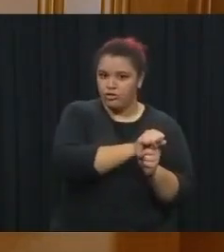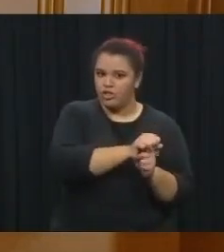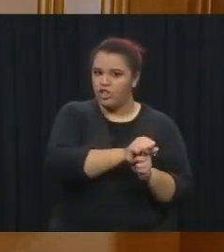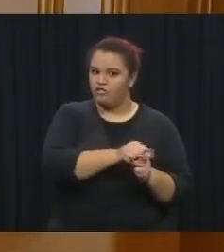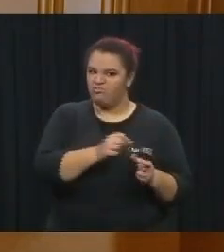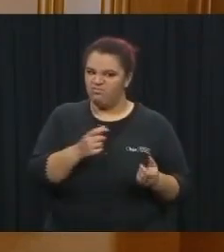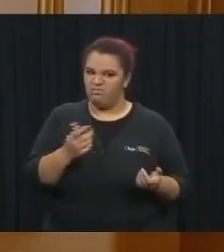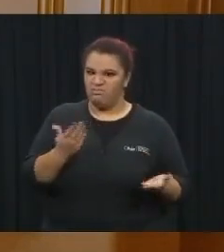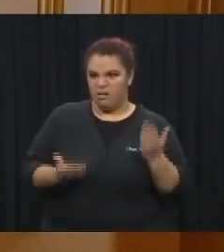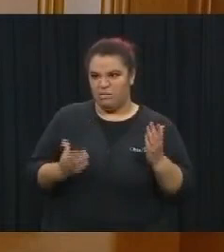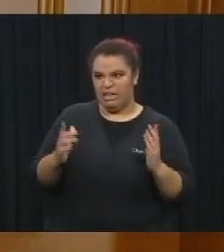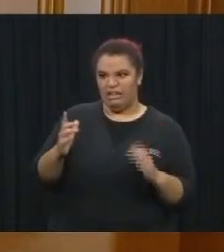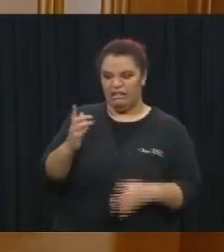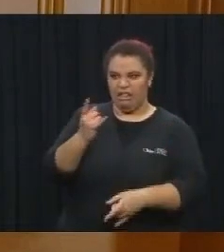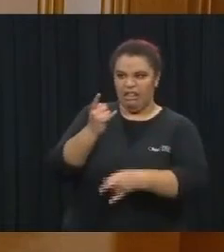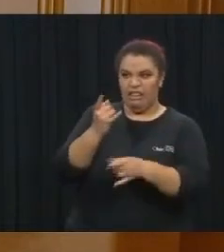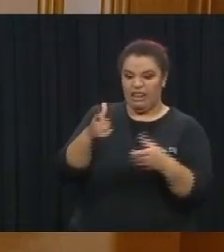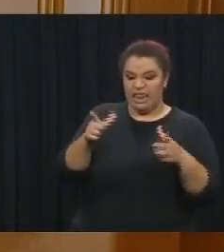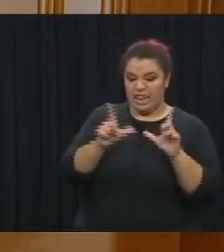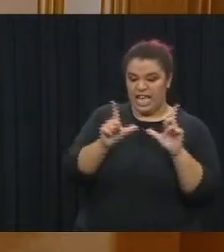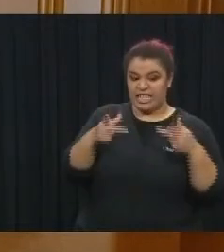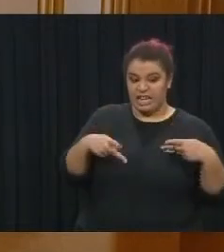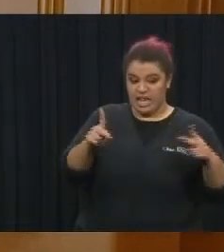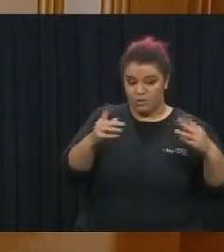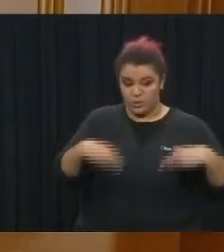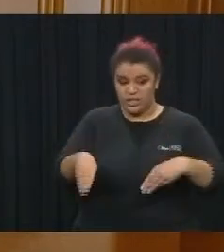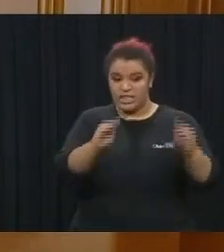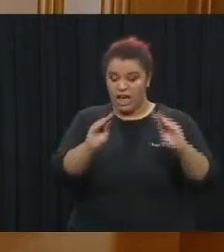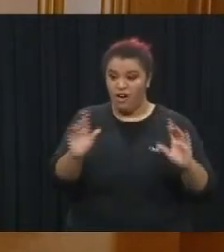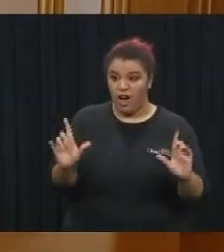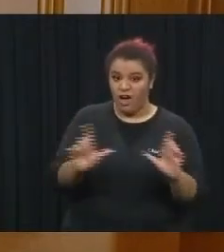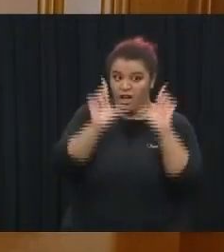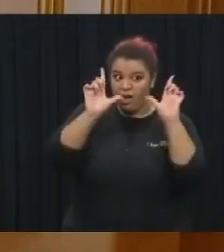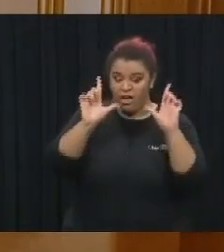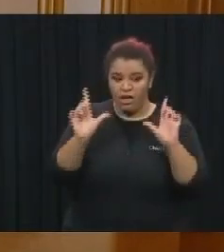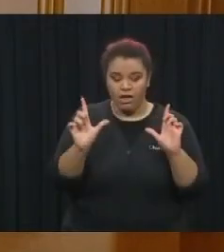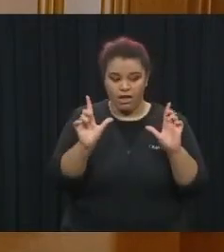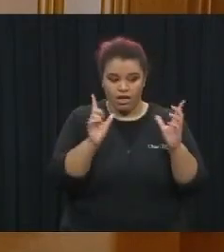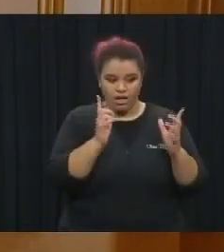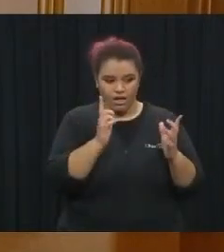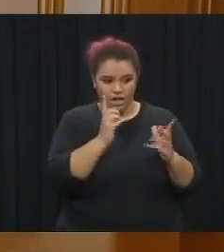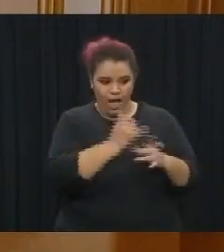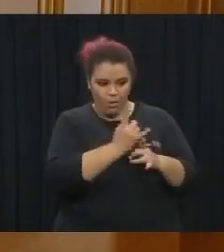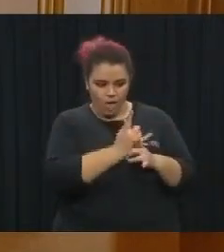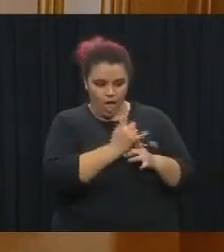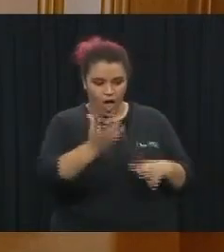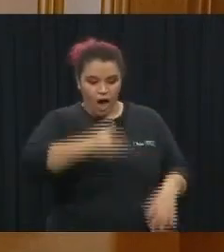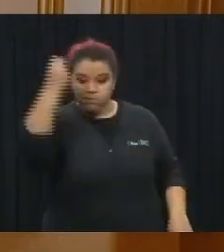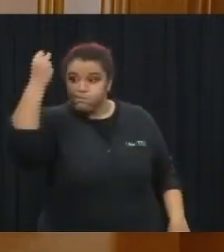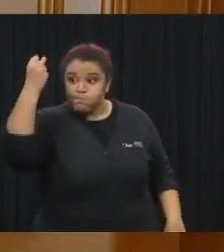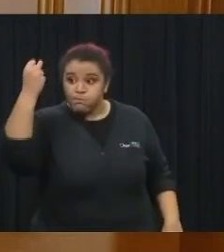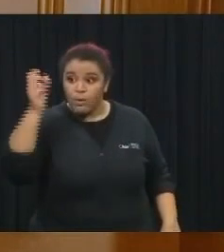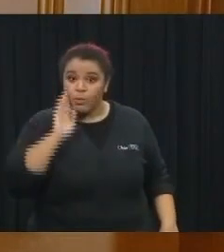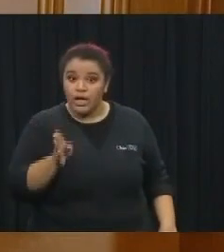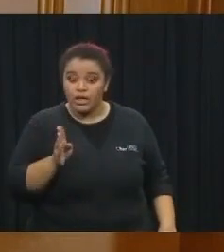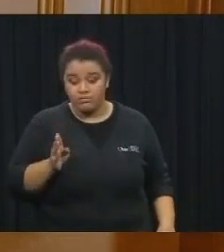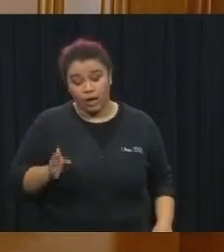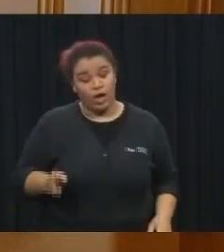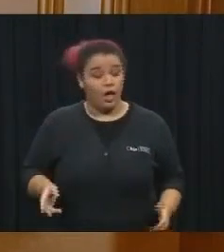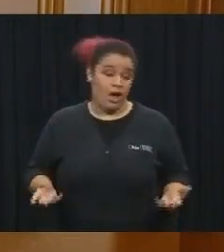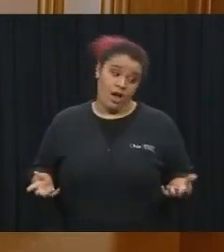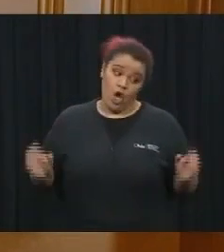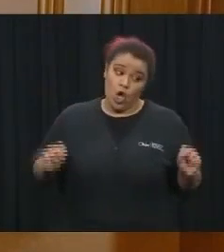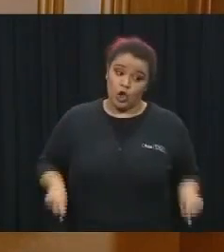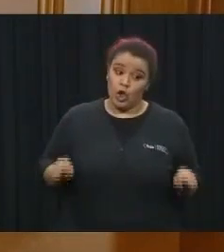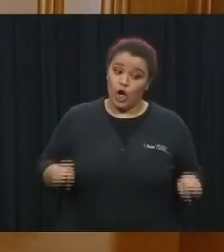is, there you have an administrative action that can take place. Would not necessarily even have to be, a